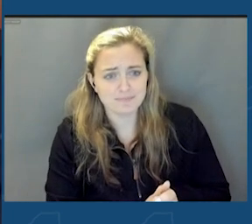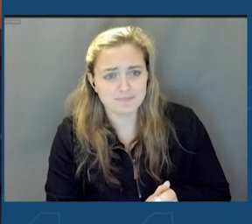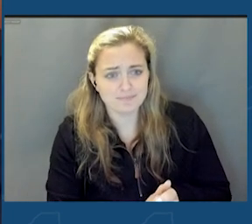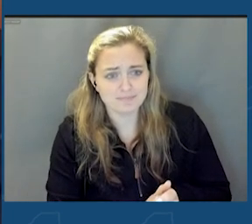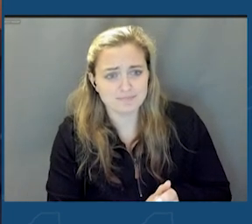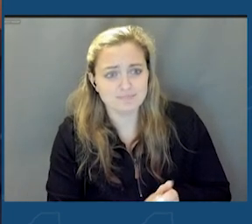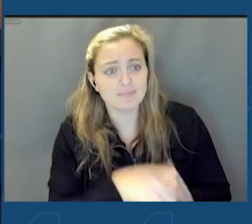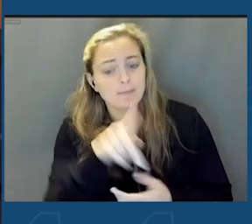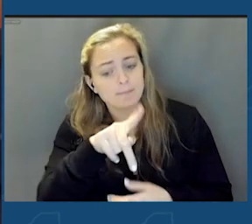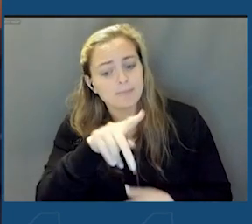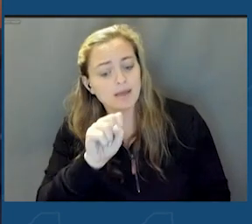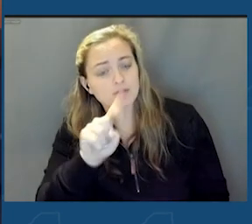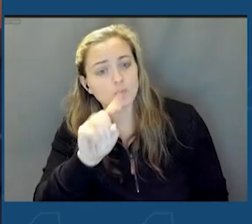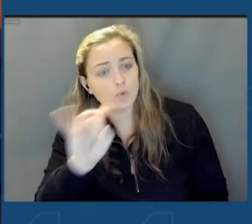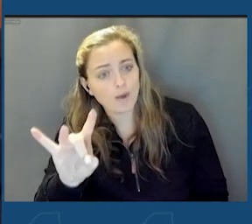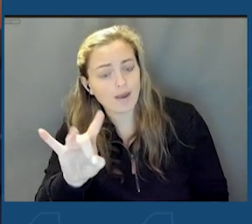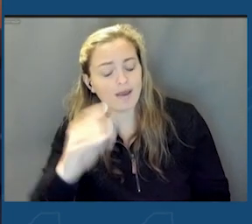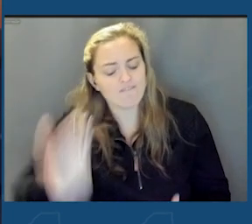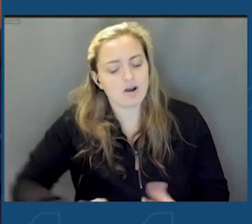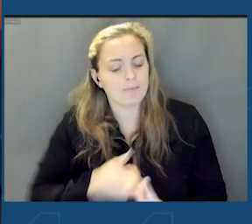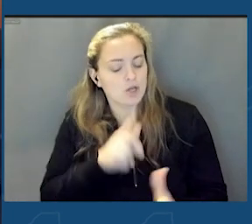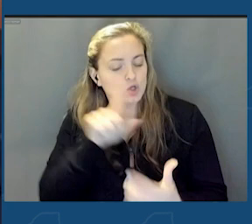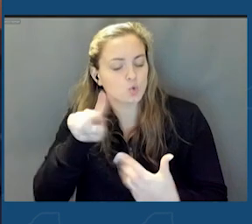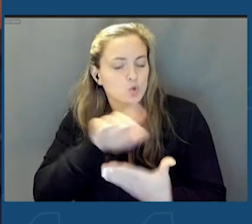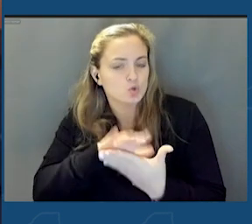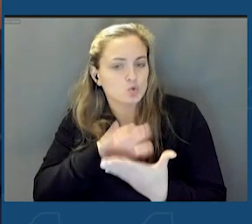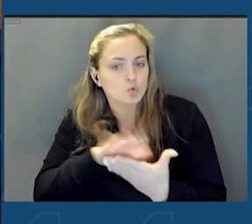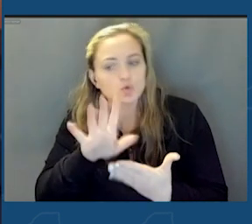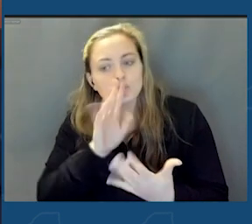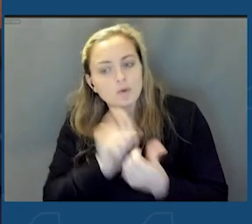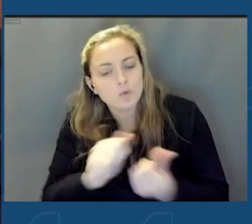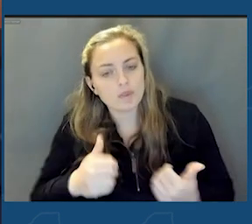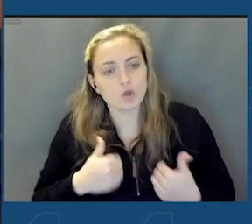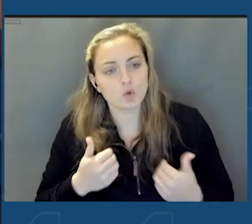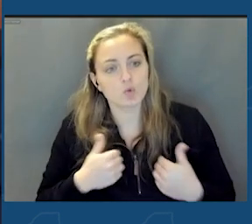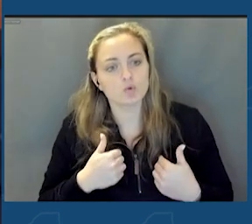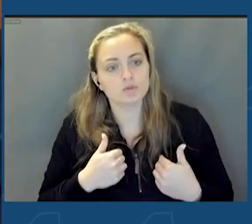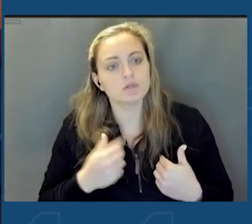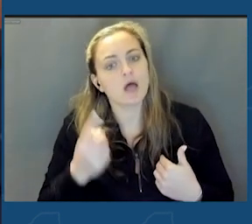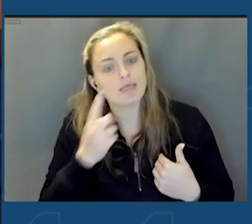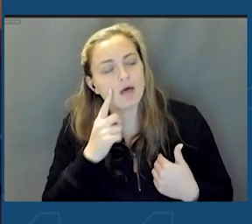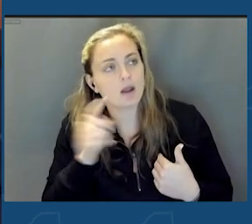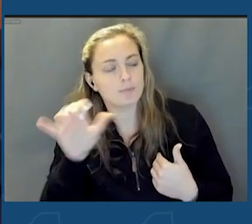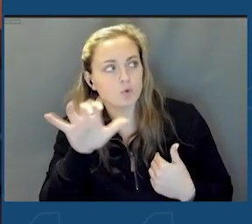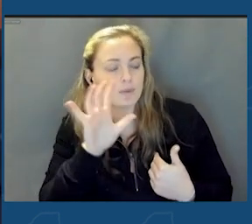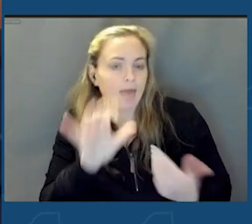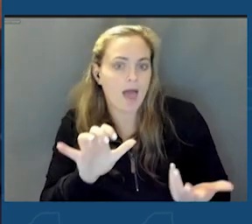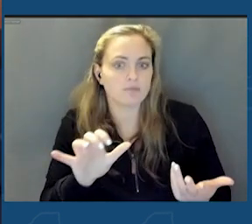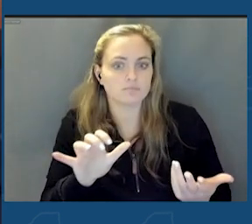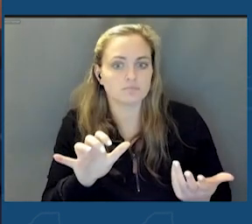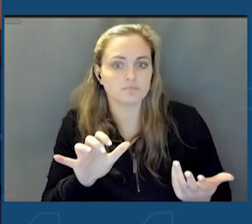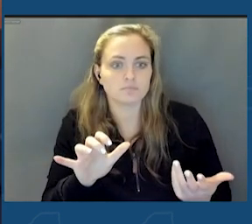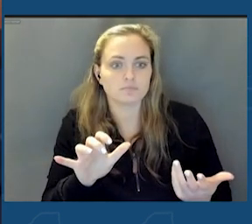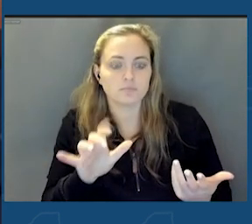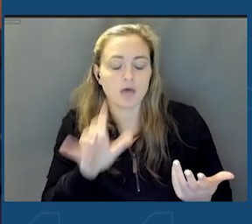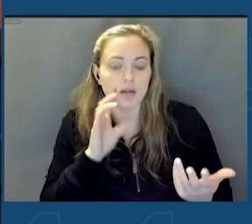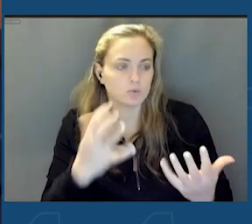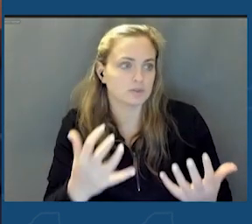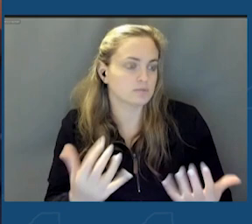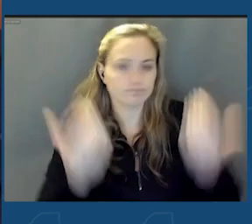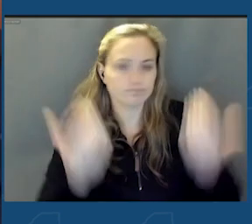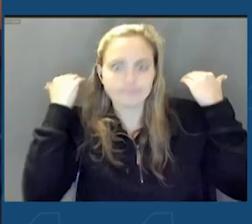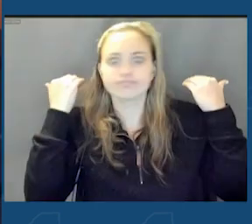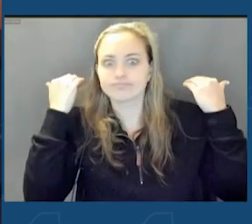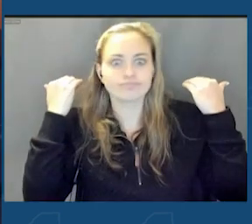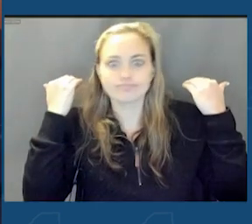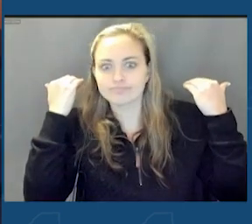PS 108 invited me to the school to speak to the youth, and I thought I would be doing just that, and it was an ambush. They